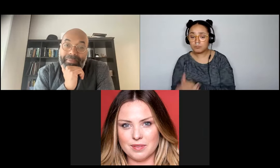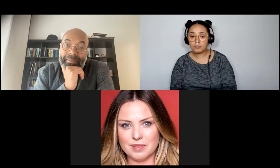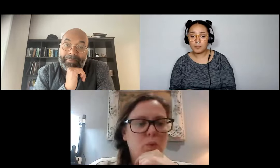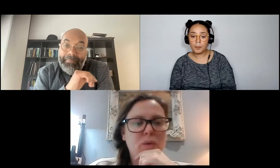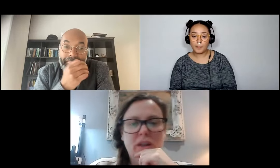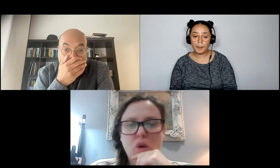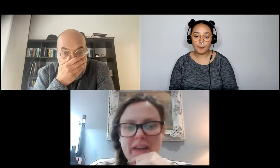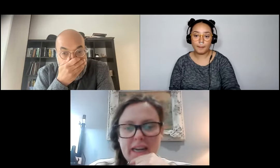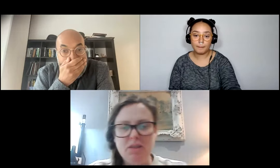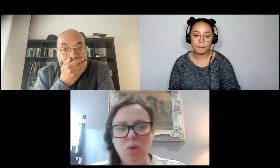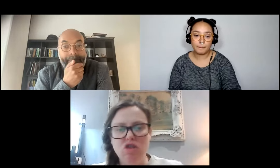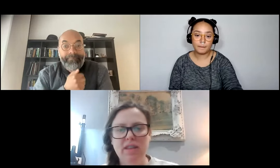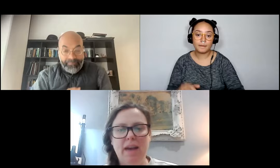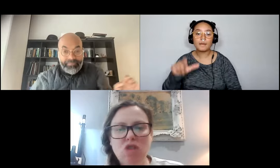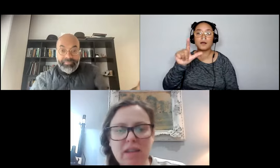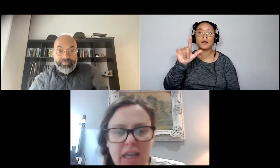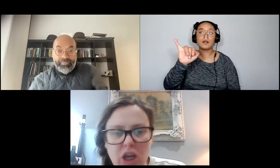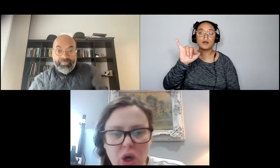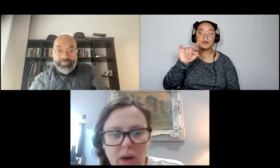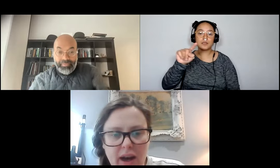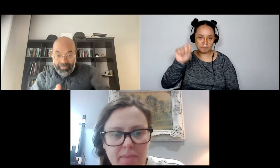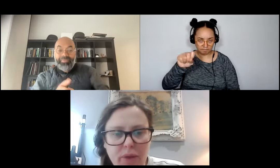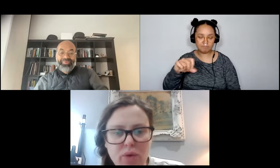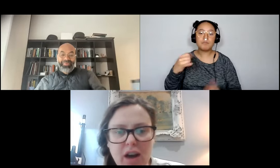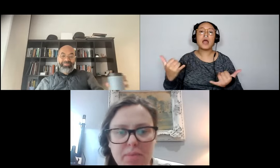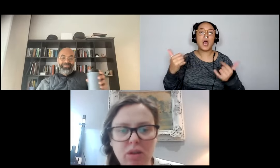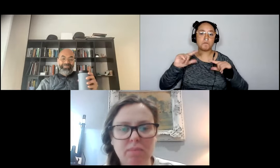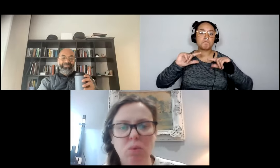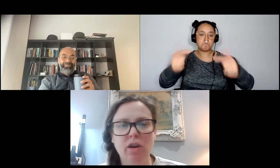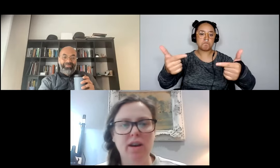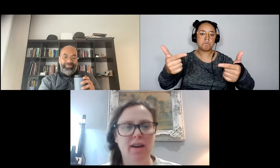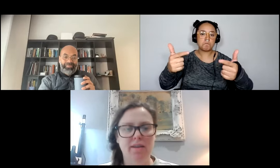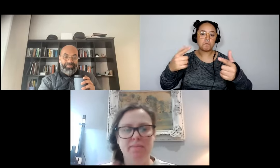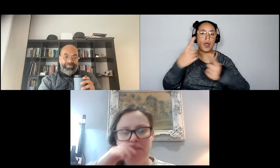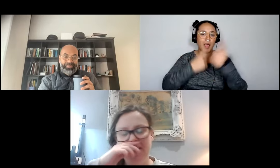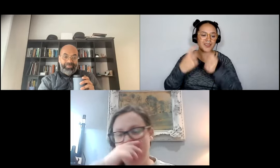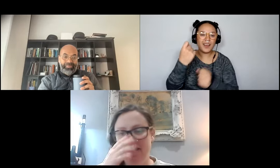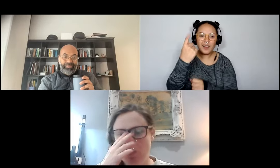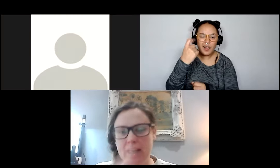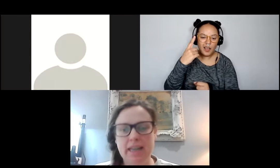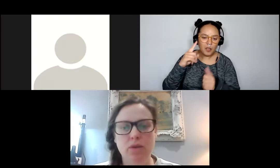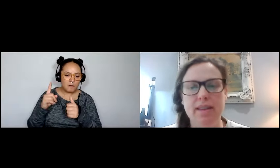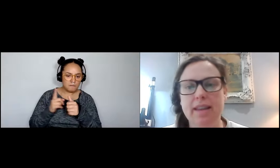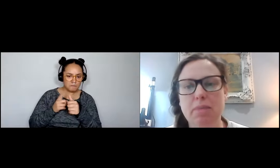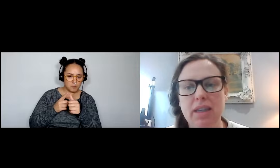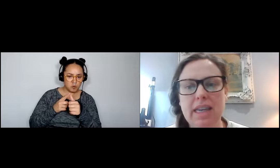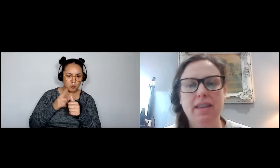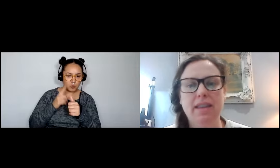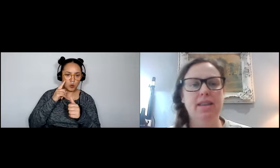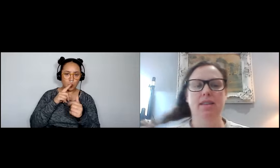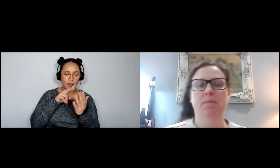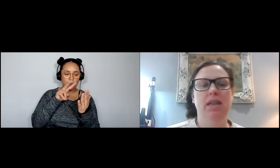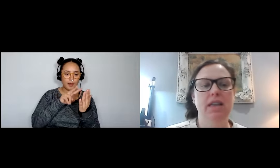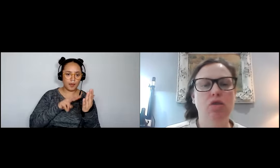We will open it up to questions. I'm just going to go through a couple more slides related to accessibility